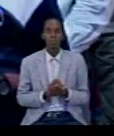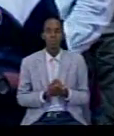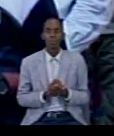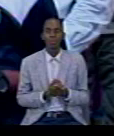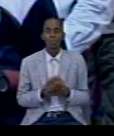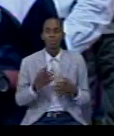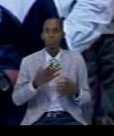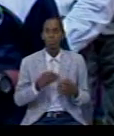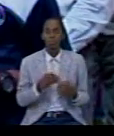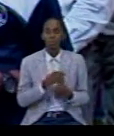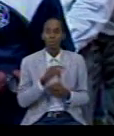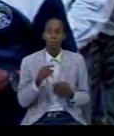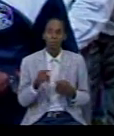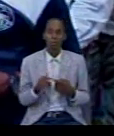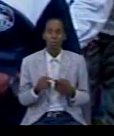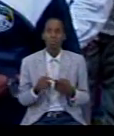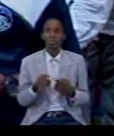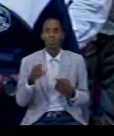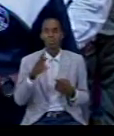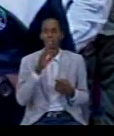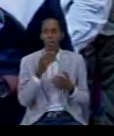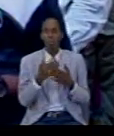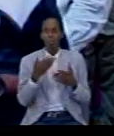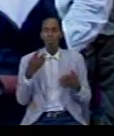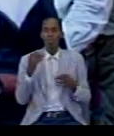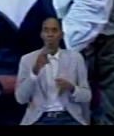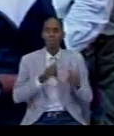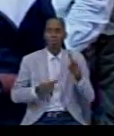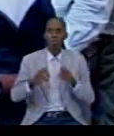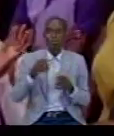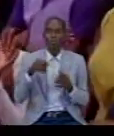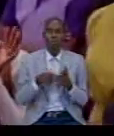And when you are before the people of this world,